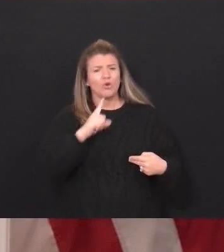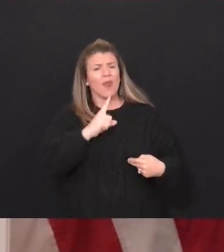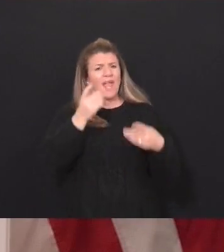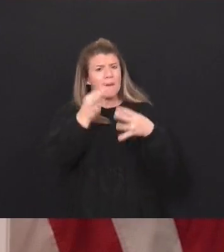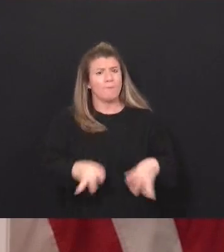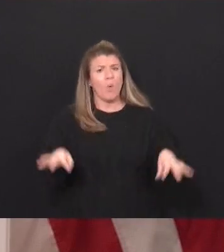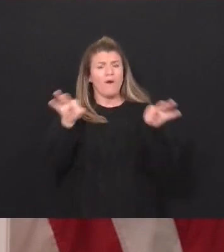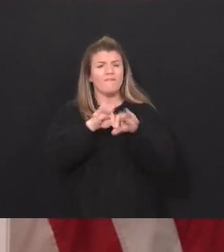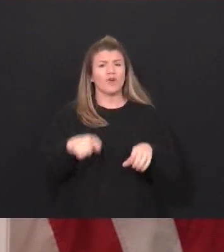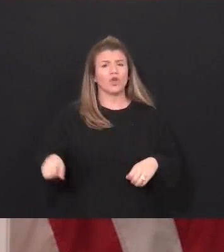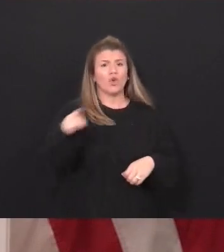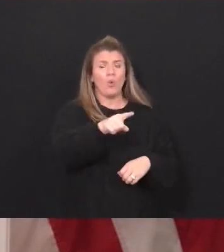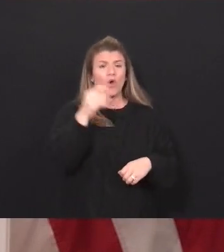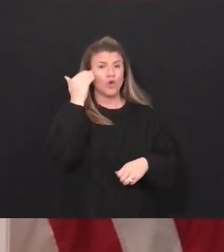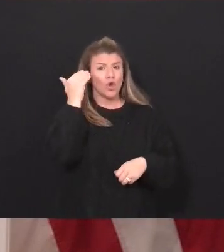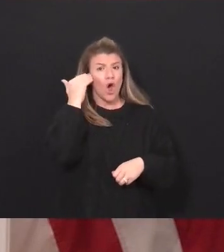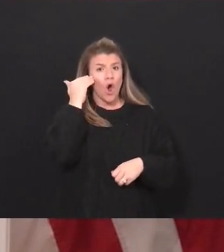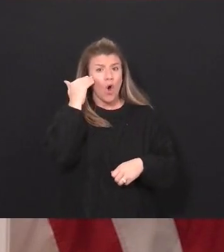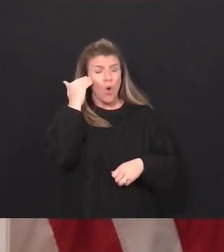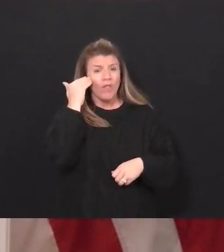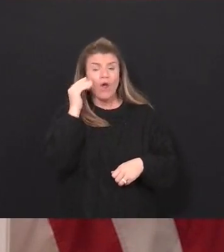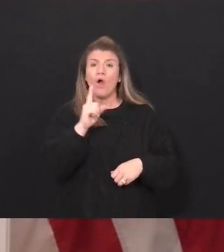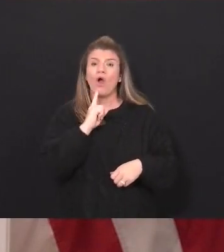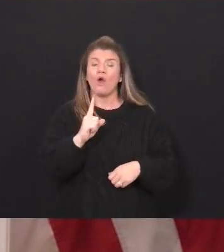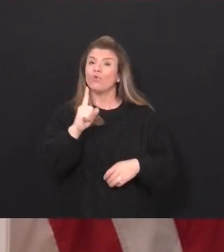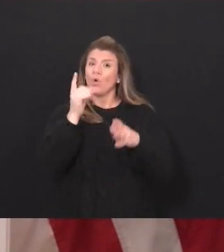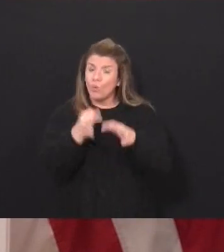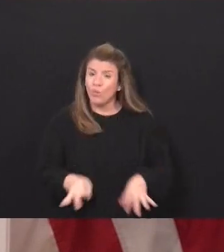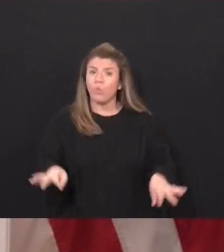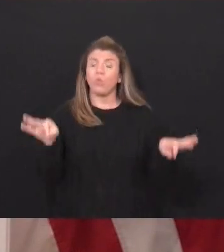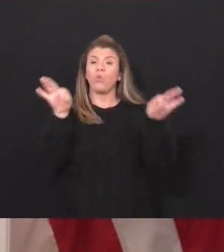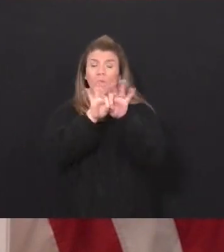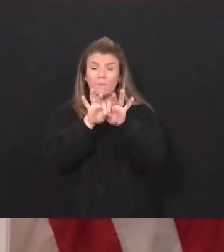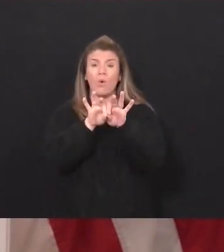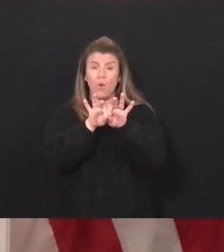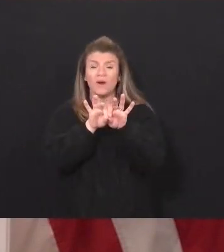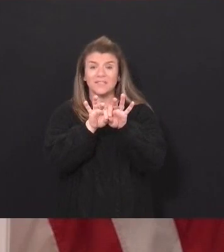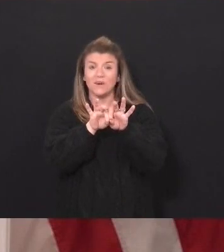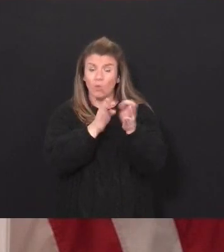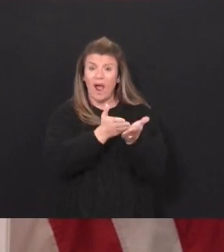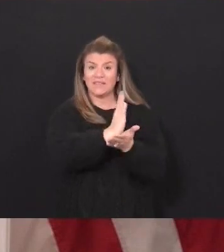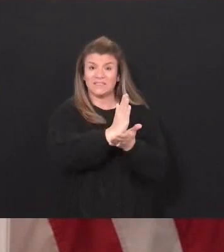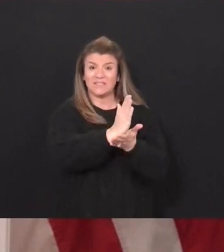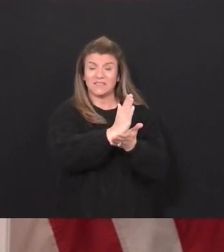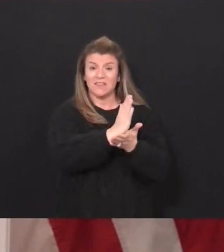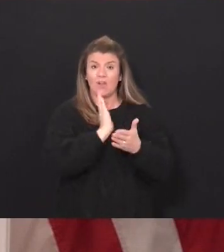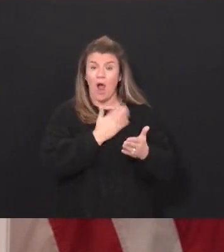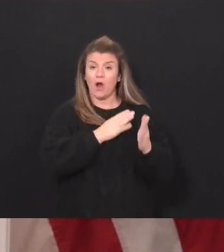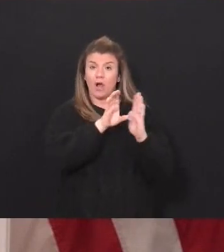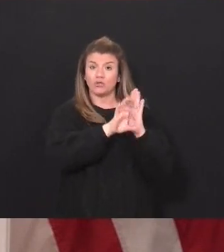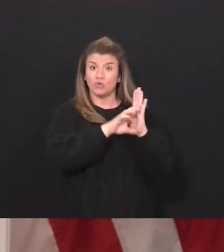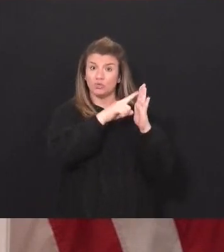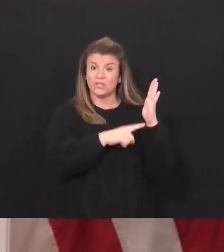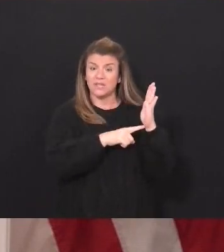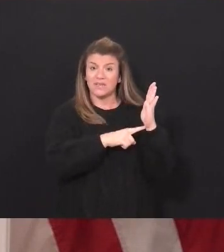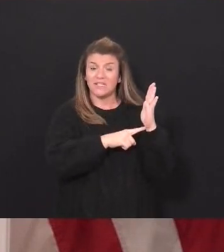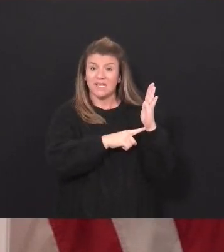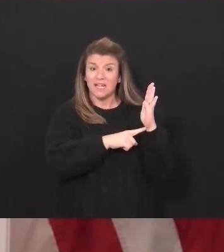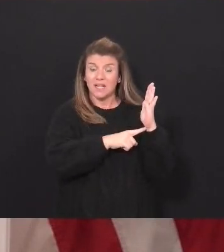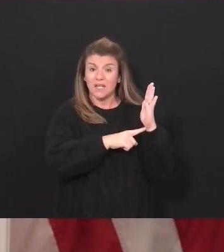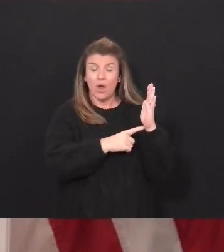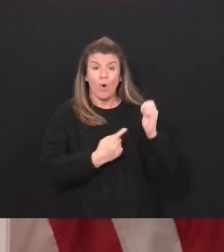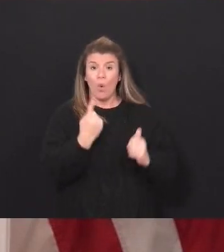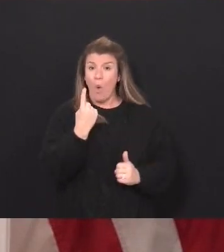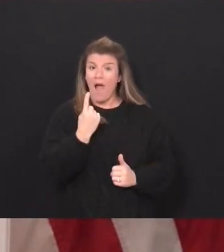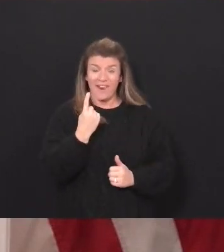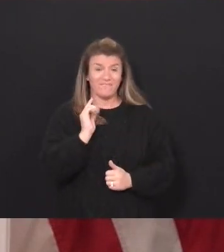know that there are real significant constitutional issues at stake, because one of the most cherished liberties